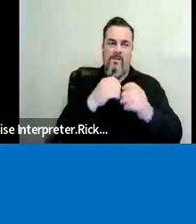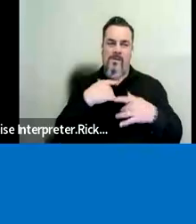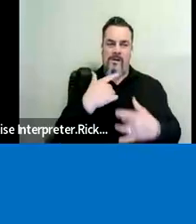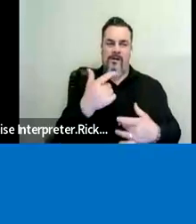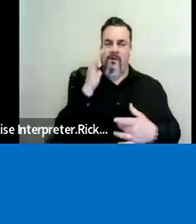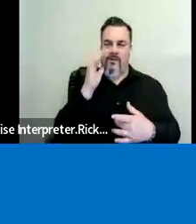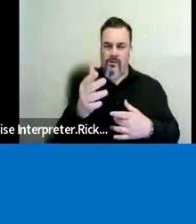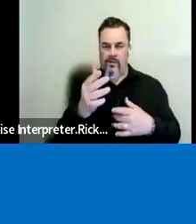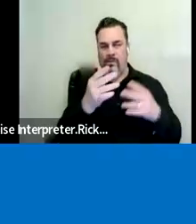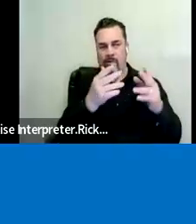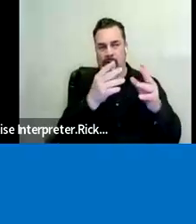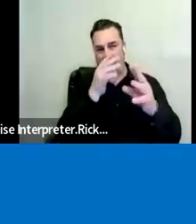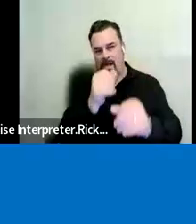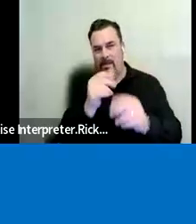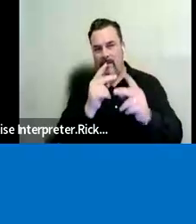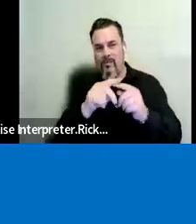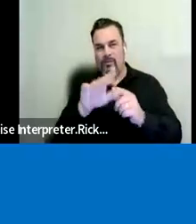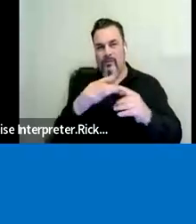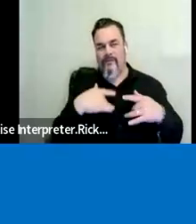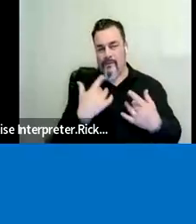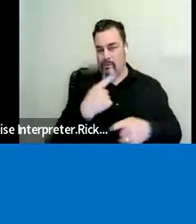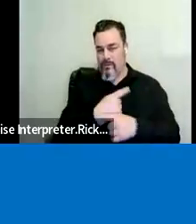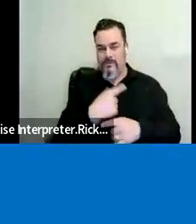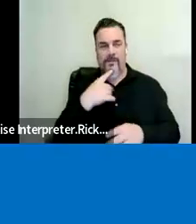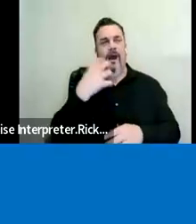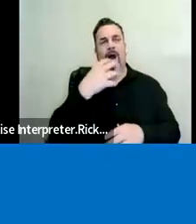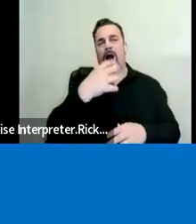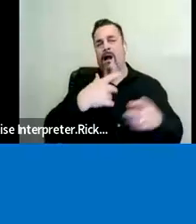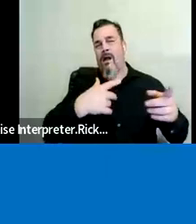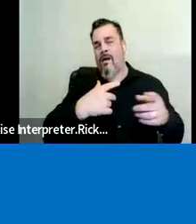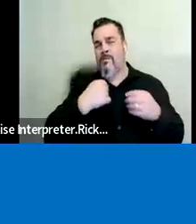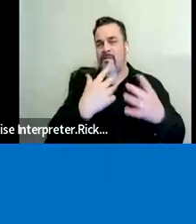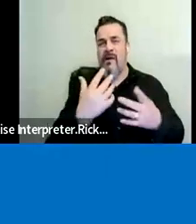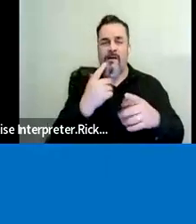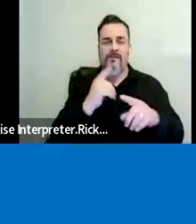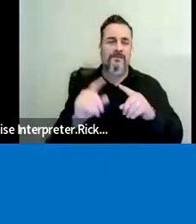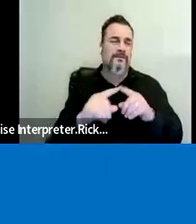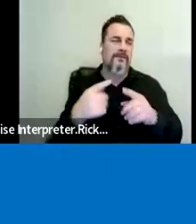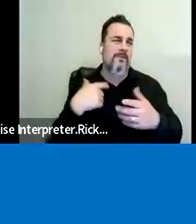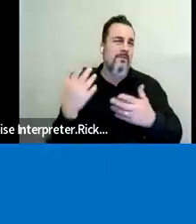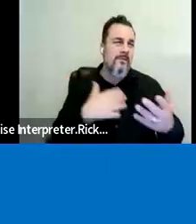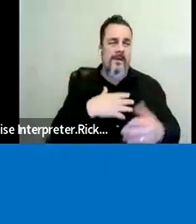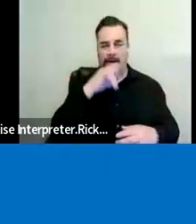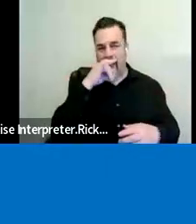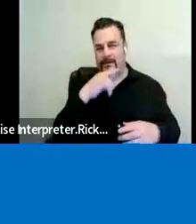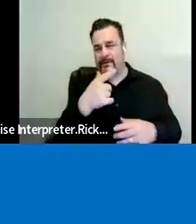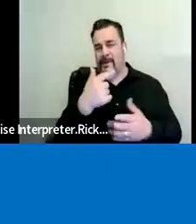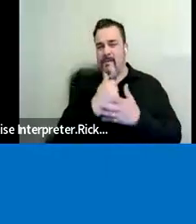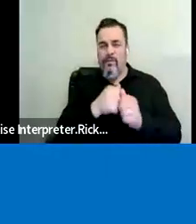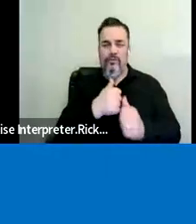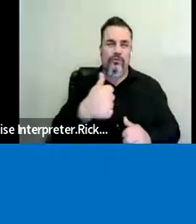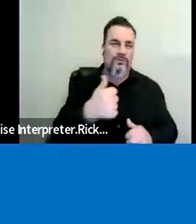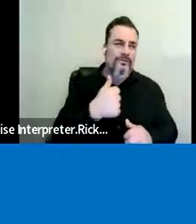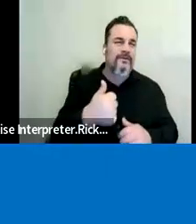going to draw people to your event, right? Oh man, they're providing all of these different things. I can bring my kid. They're helping with